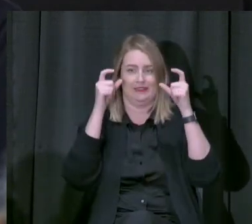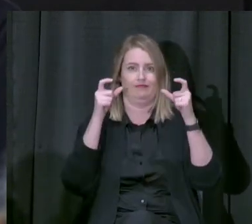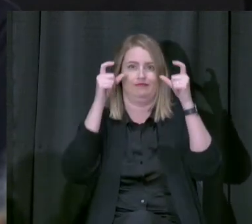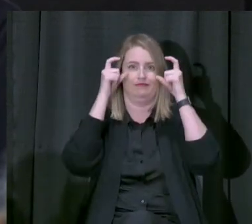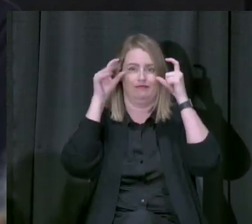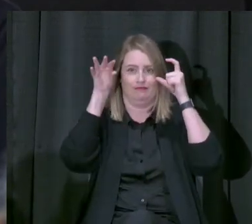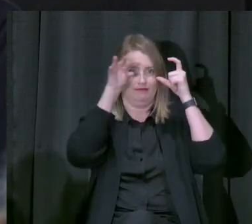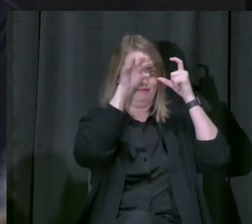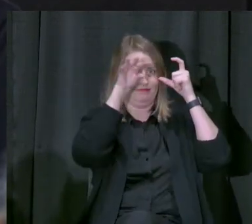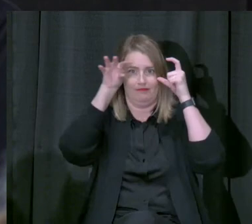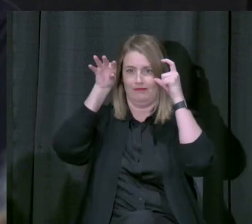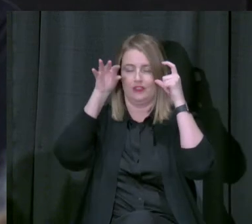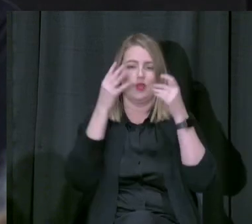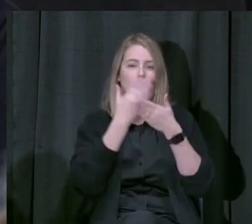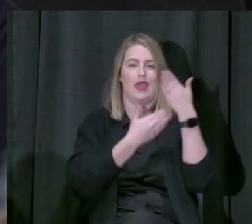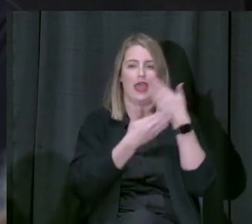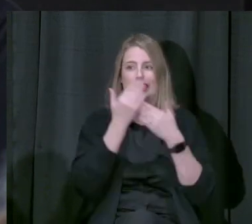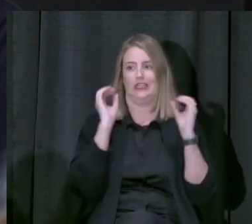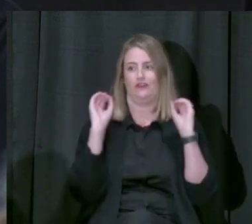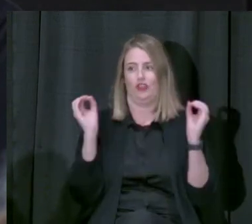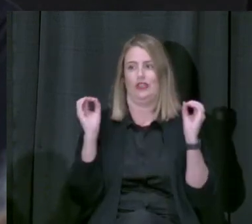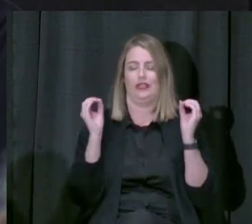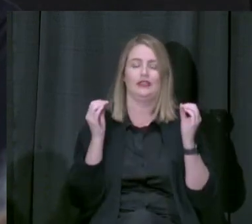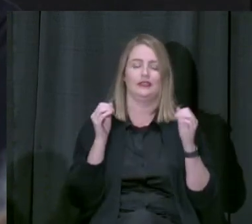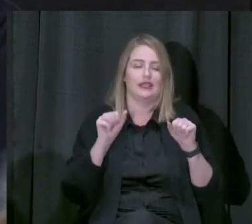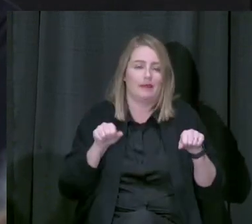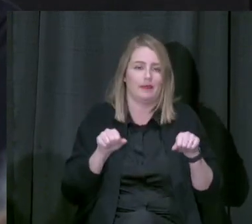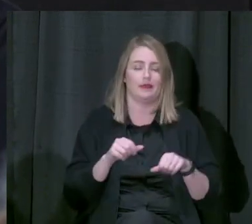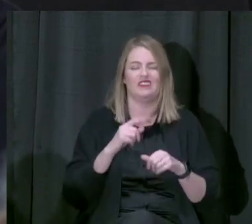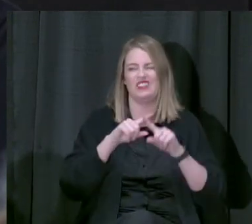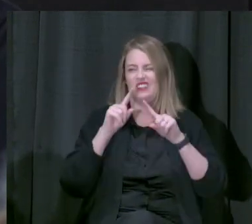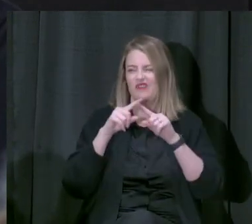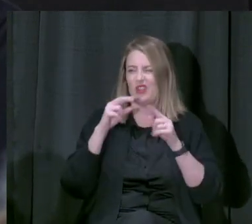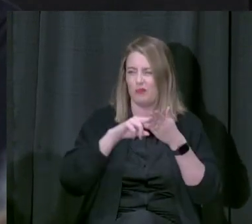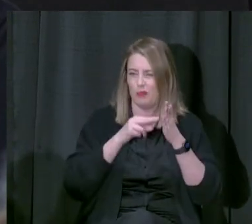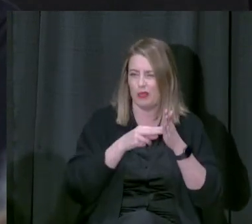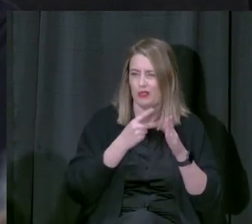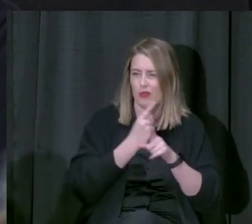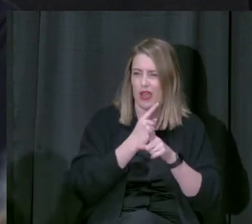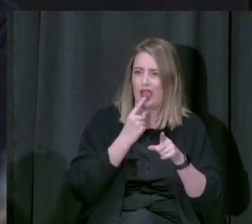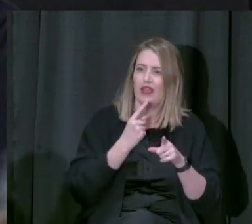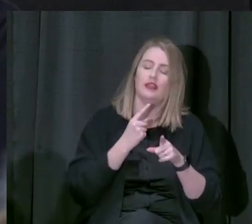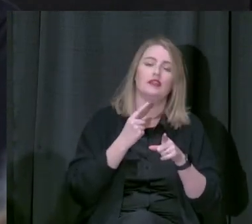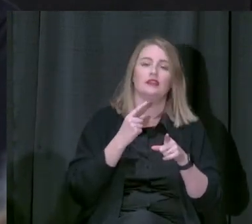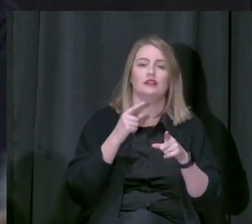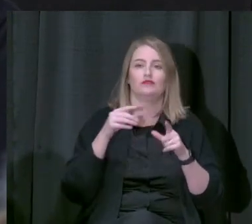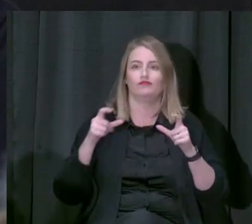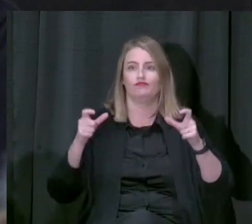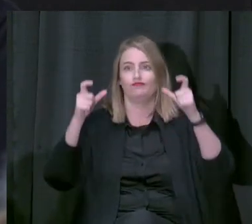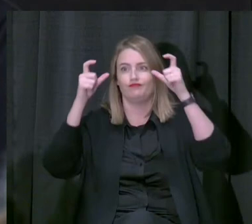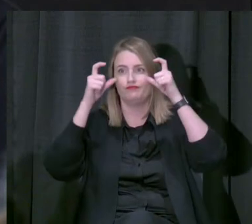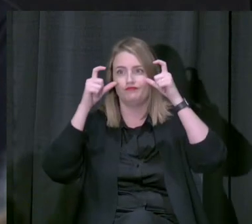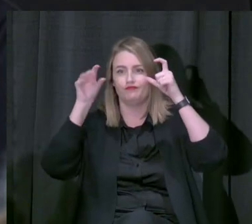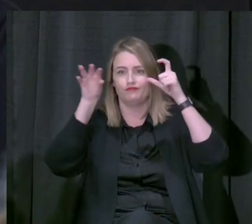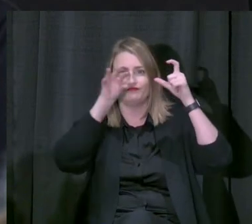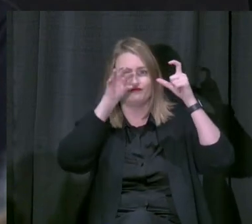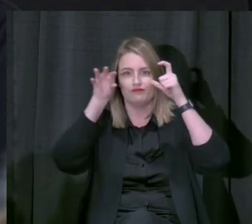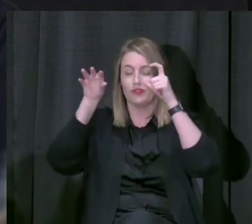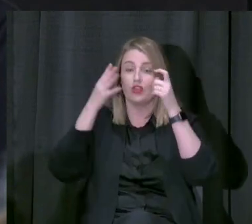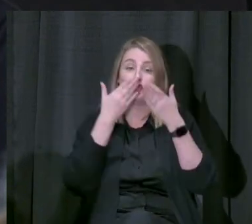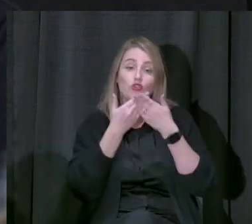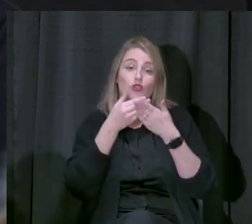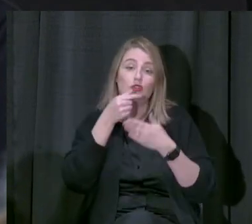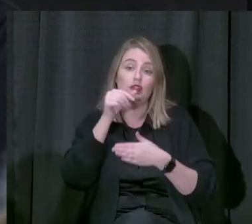it gives you the hands-free capability for a lot of different purposes, for Ira and Be My Eyes, potentially for good